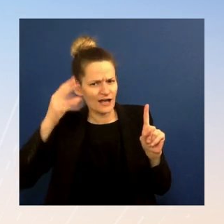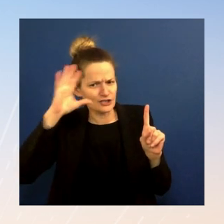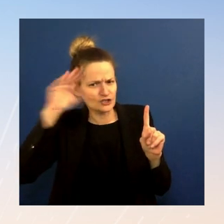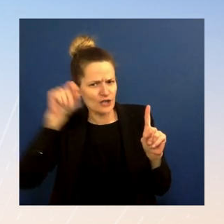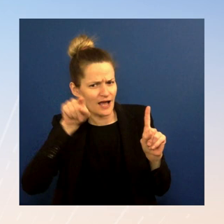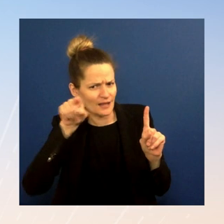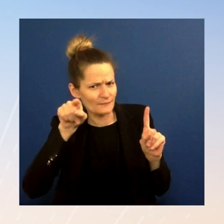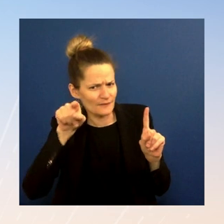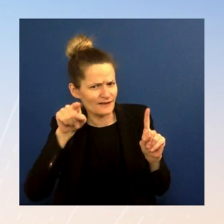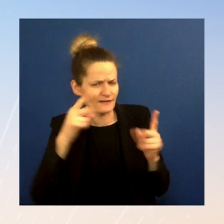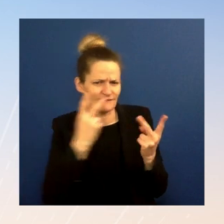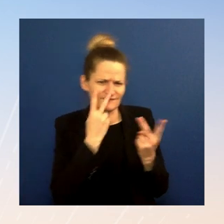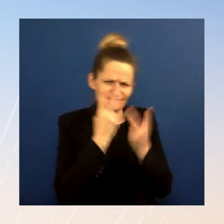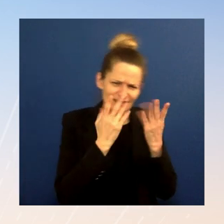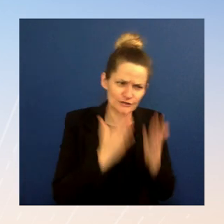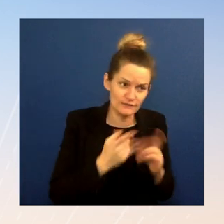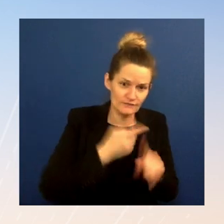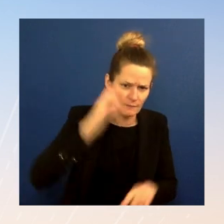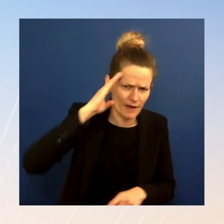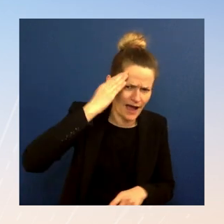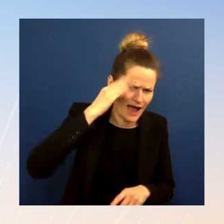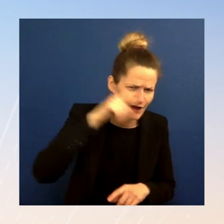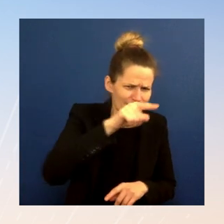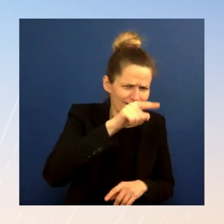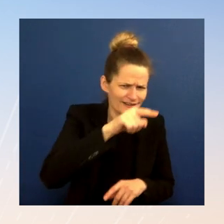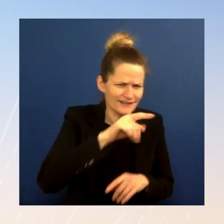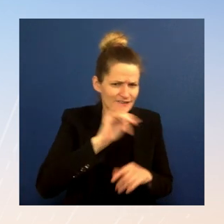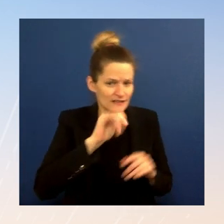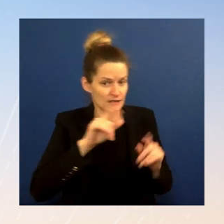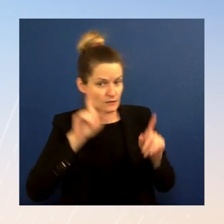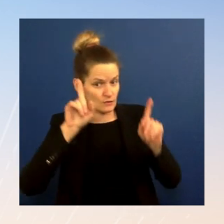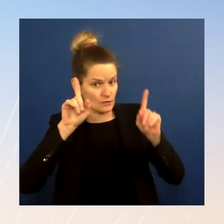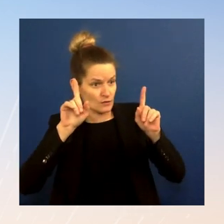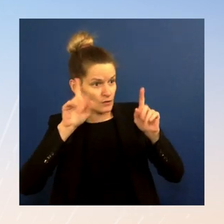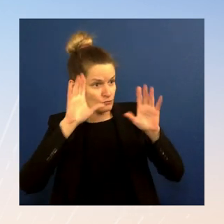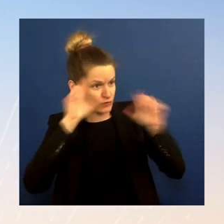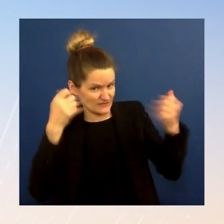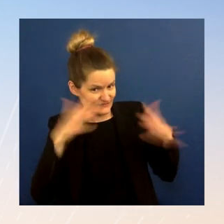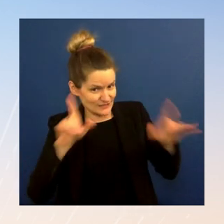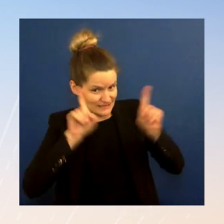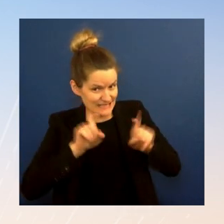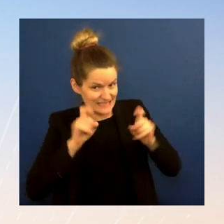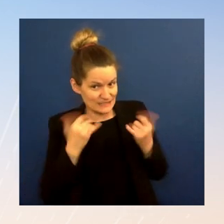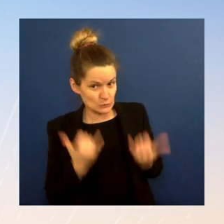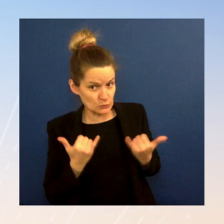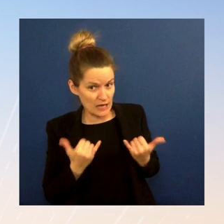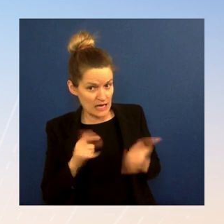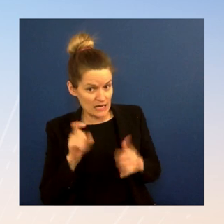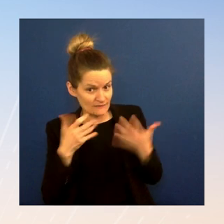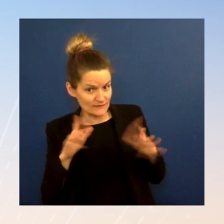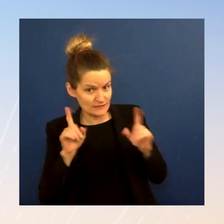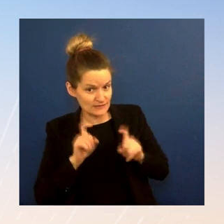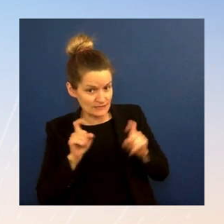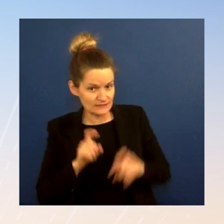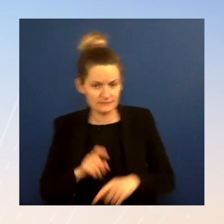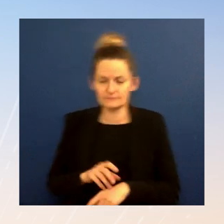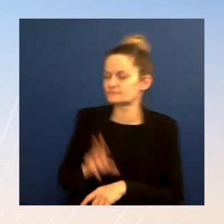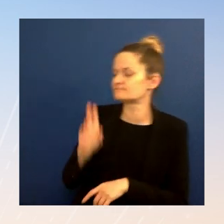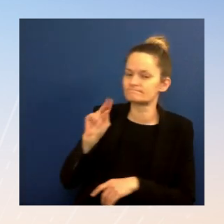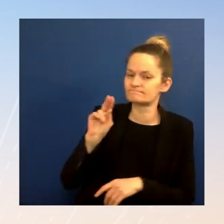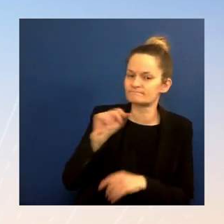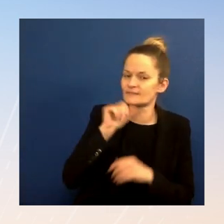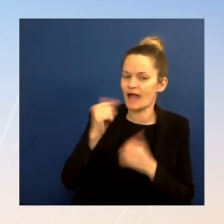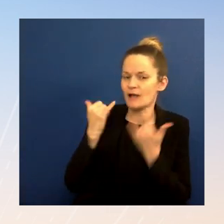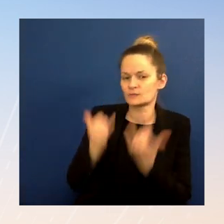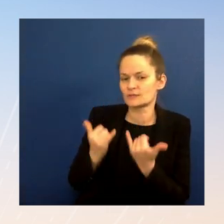Was there a result of that testing coming up? He was not tested today. He was tested last Sunday. Neither of these individuals were considered close